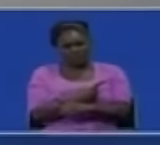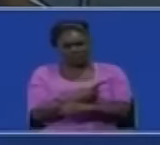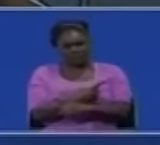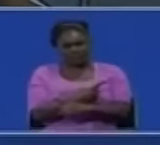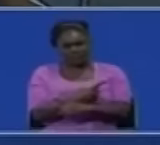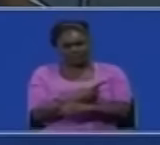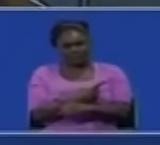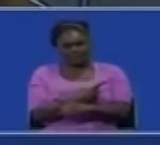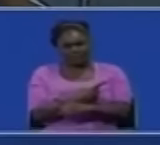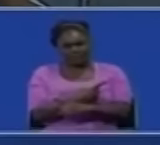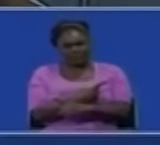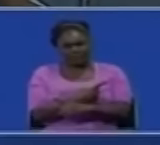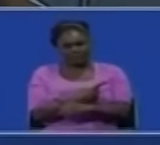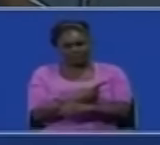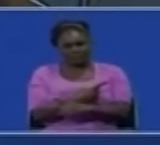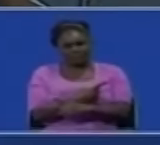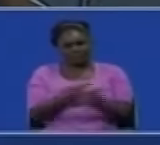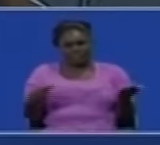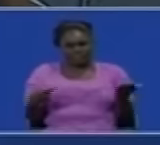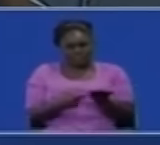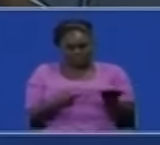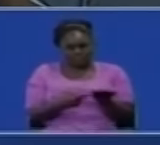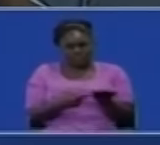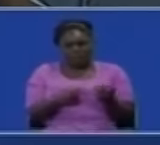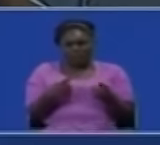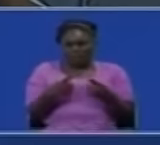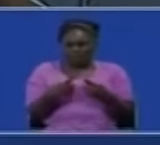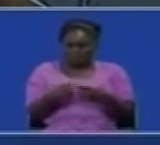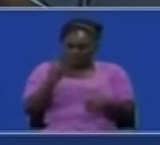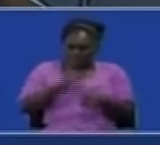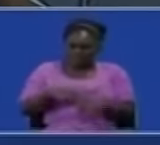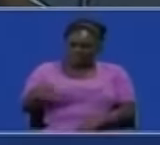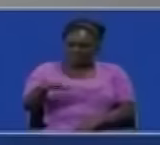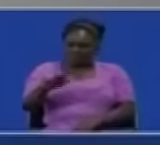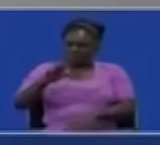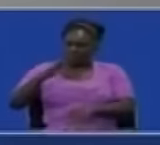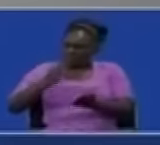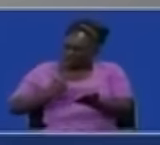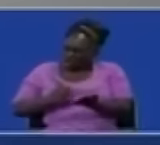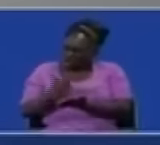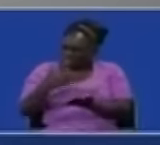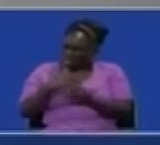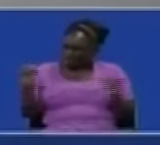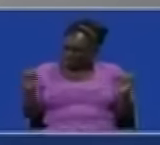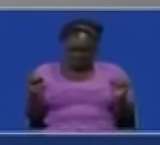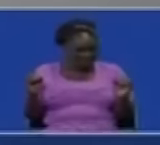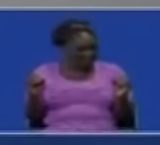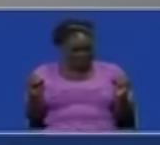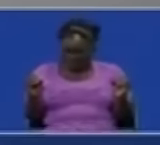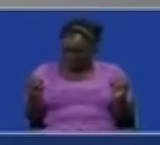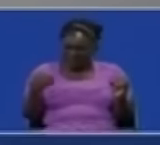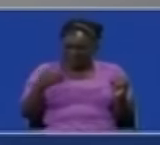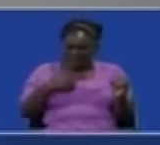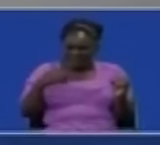Know, supposed to be I mean, you can throw and, all sorts of technology at everything, but as long as the environment remains dishonest, then we are not going to have